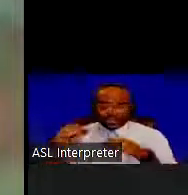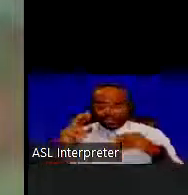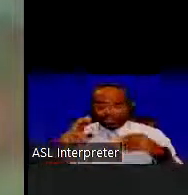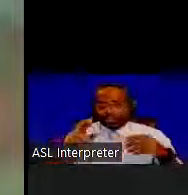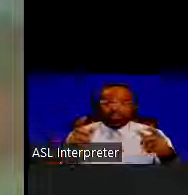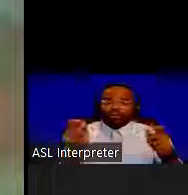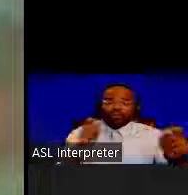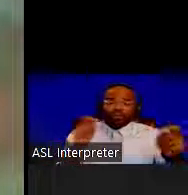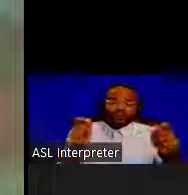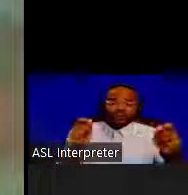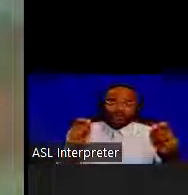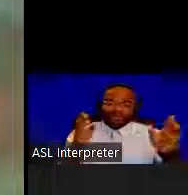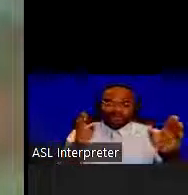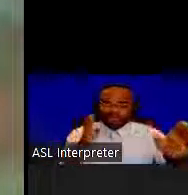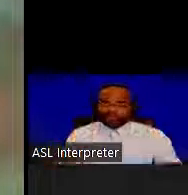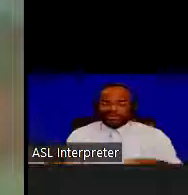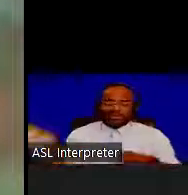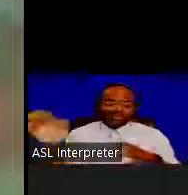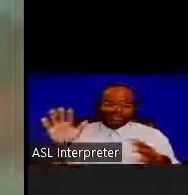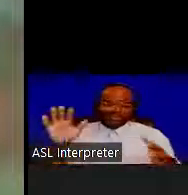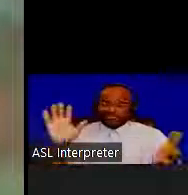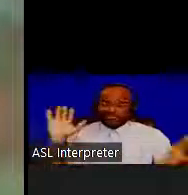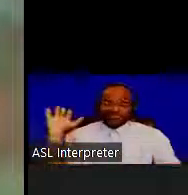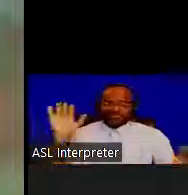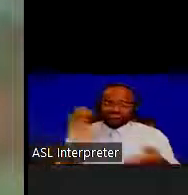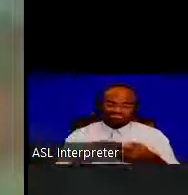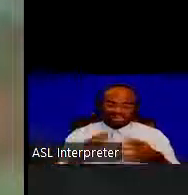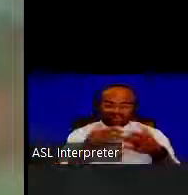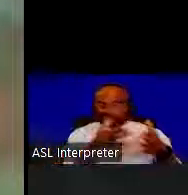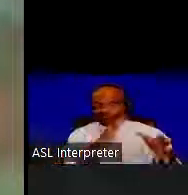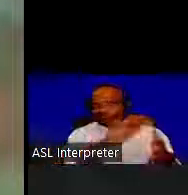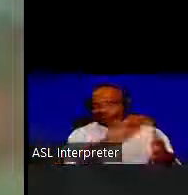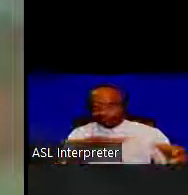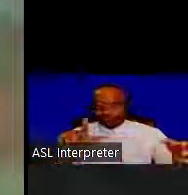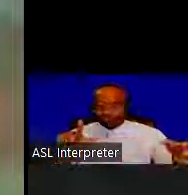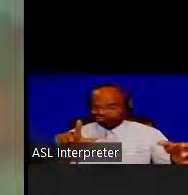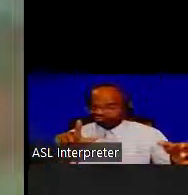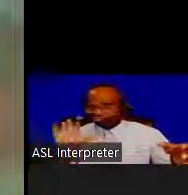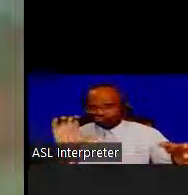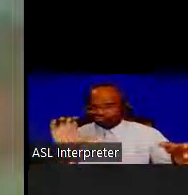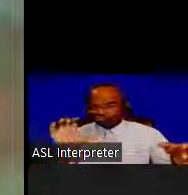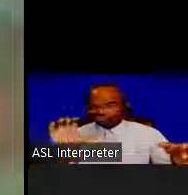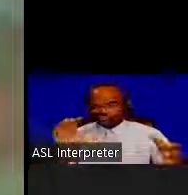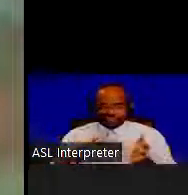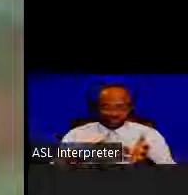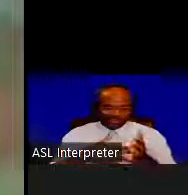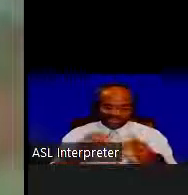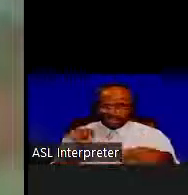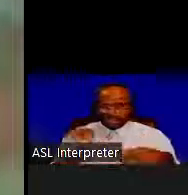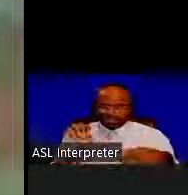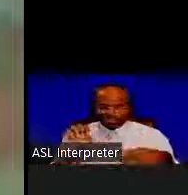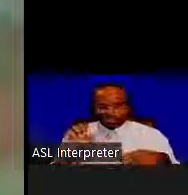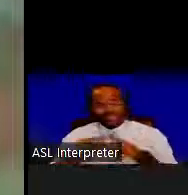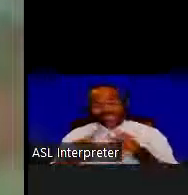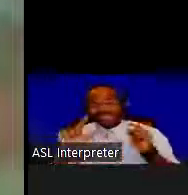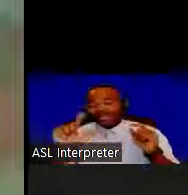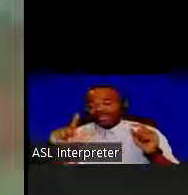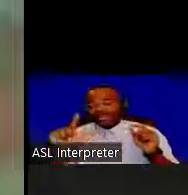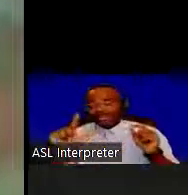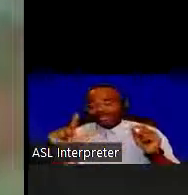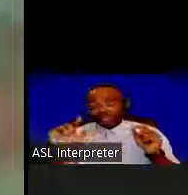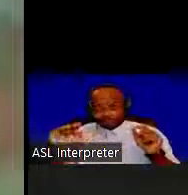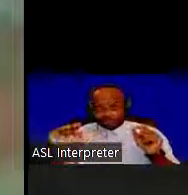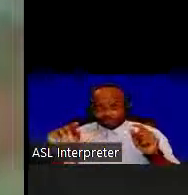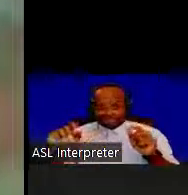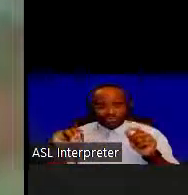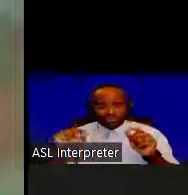cover hundreds of thousands of acres. And so the wildlife adaptation menu could be used kind of